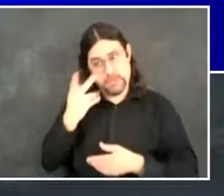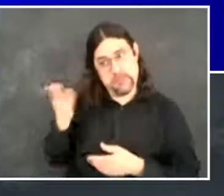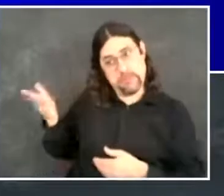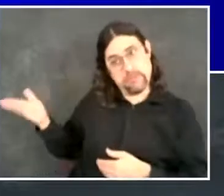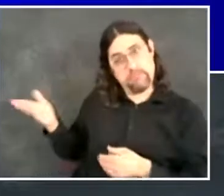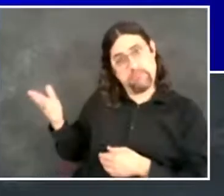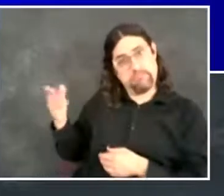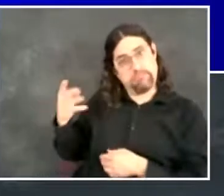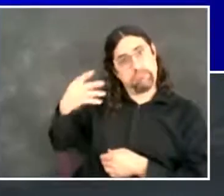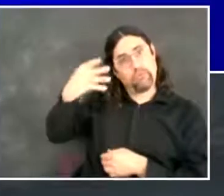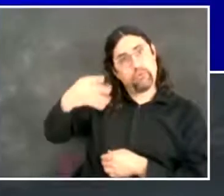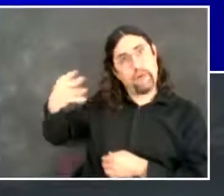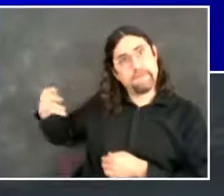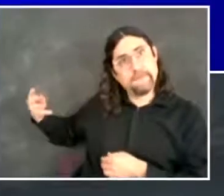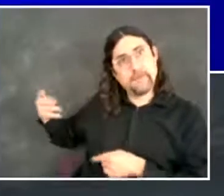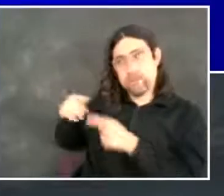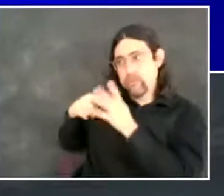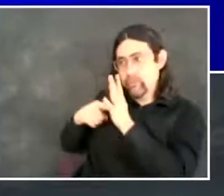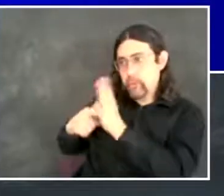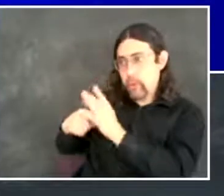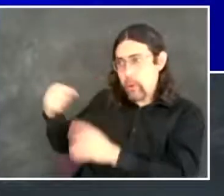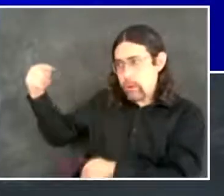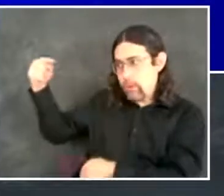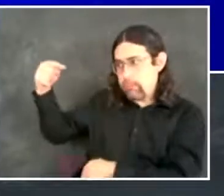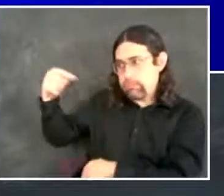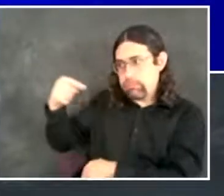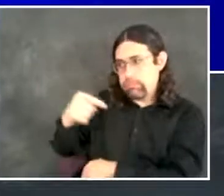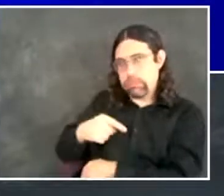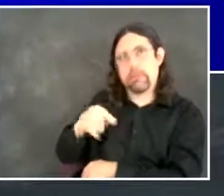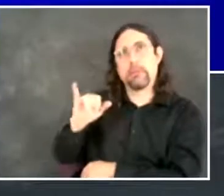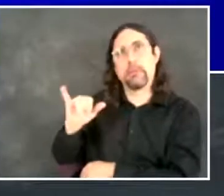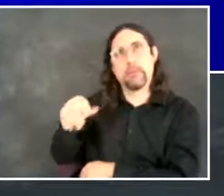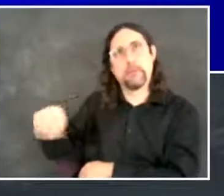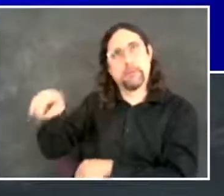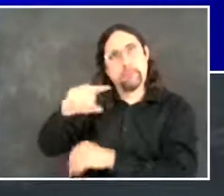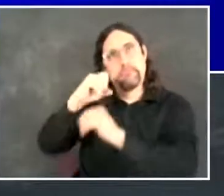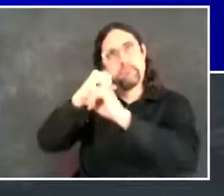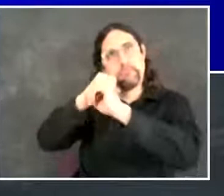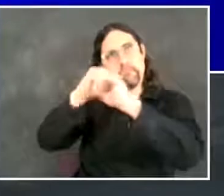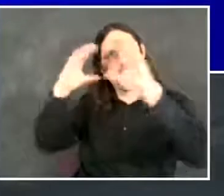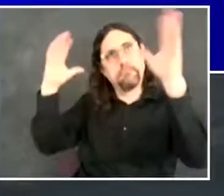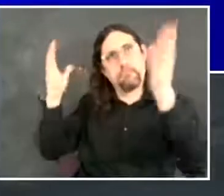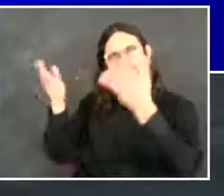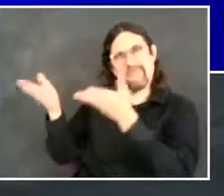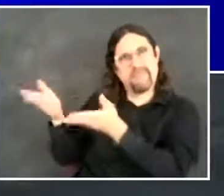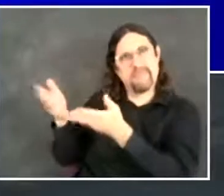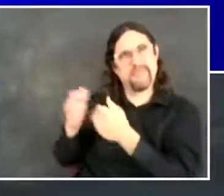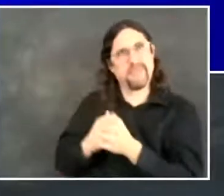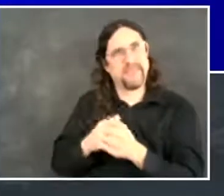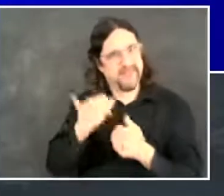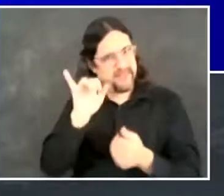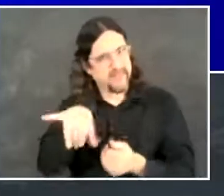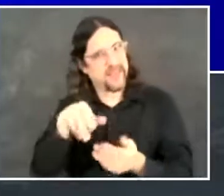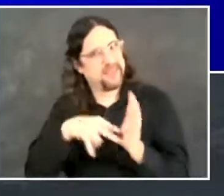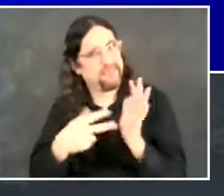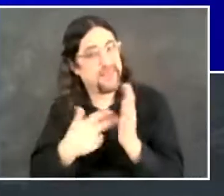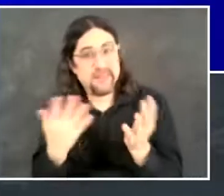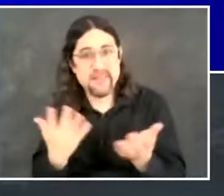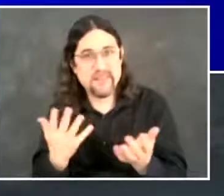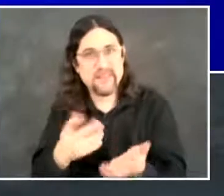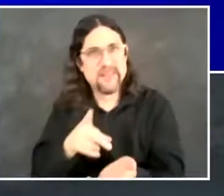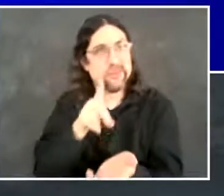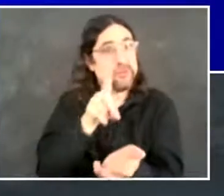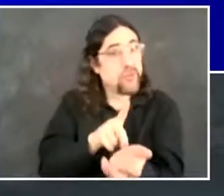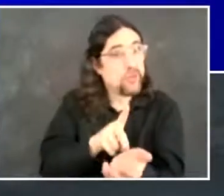our healthcare heroes who are there every day supporting them and backing them up. Yesterday, I had the